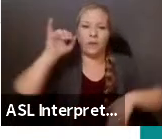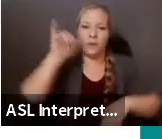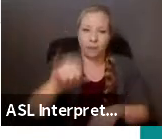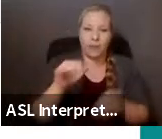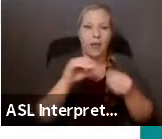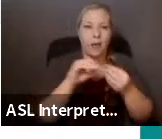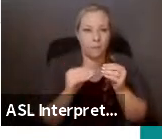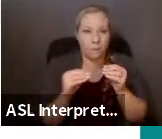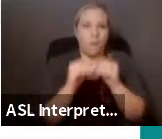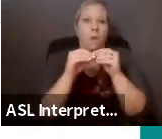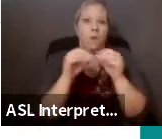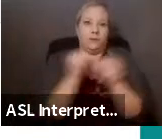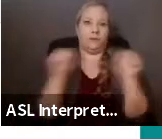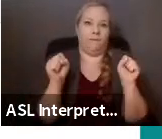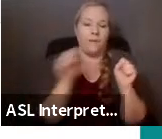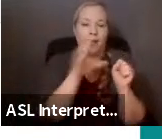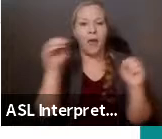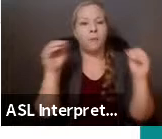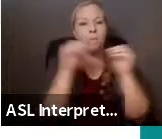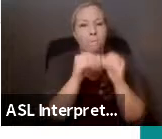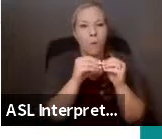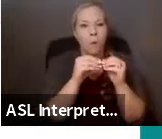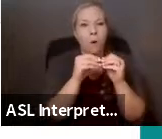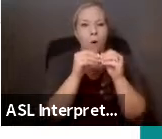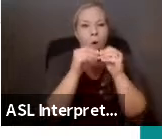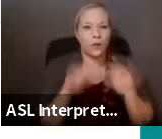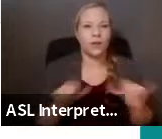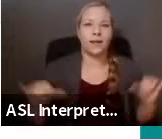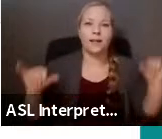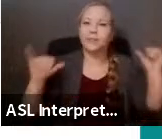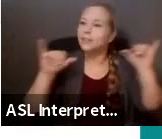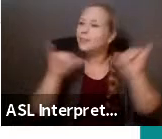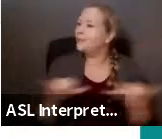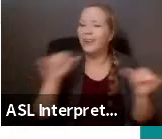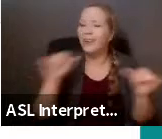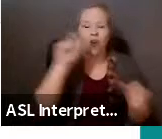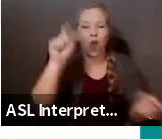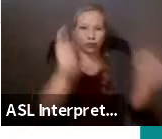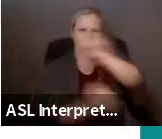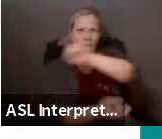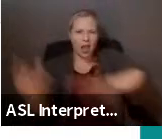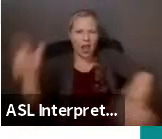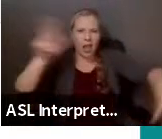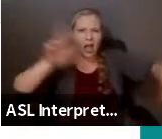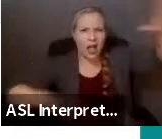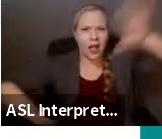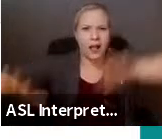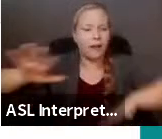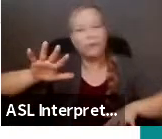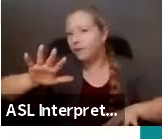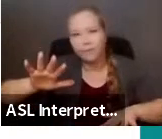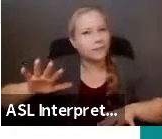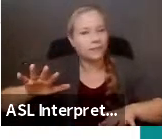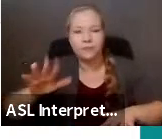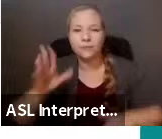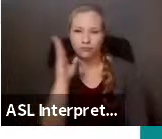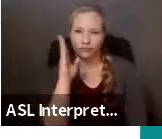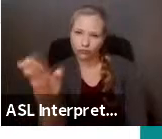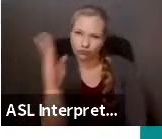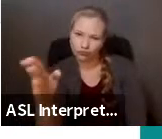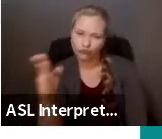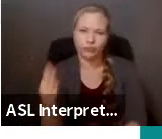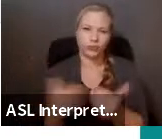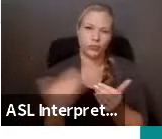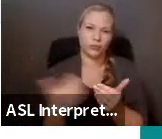ensures that there's continuity in the existing bike and pedestrian networks, right? Where we're transitioning into downtown